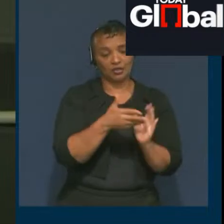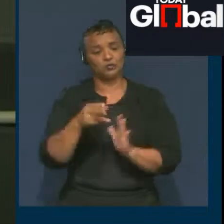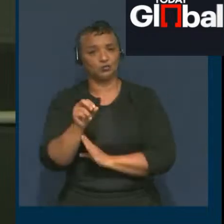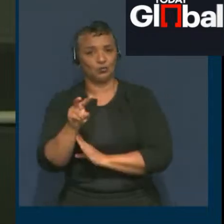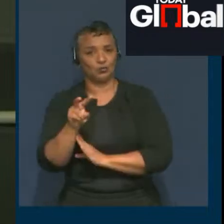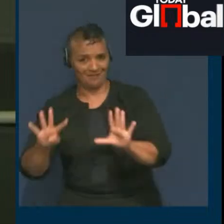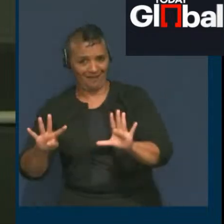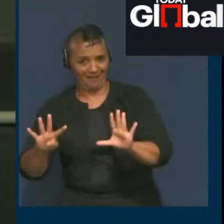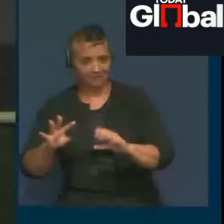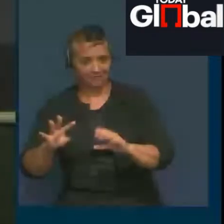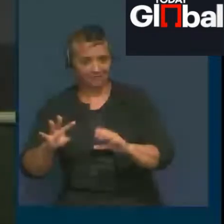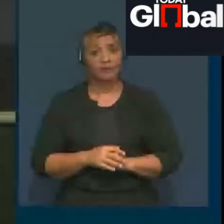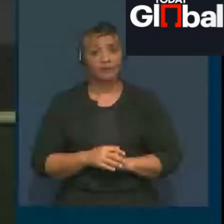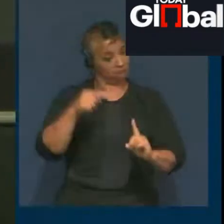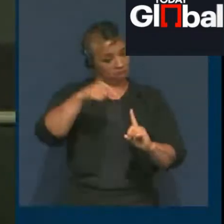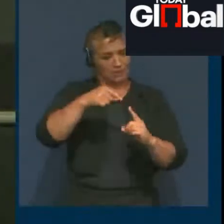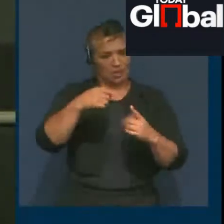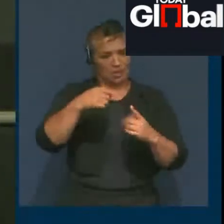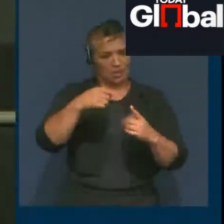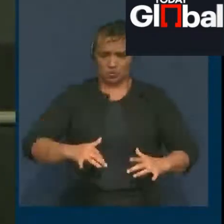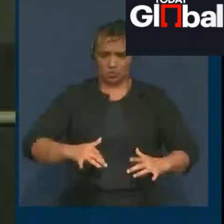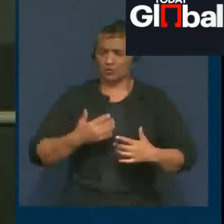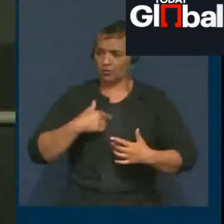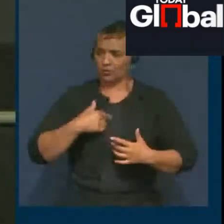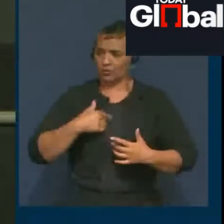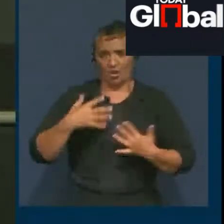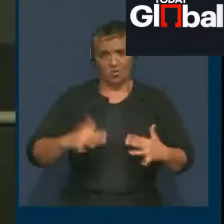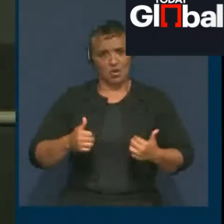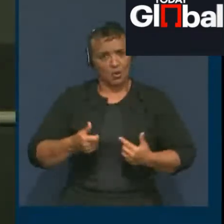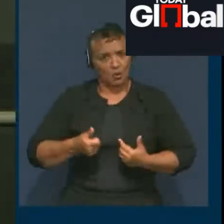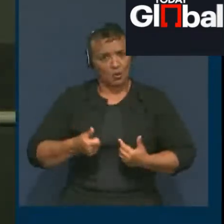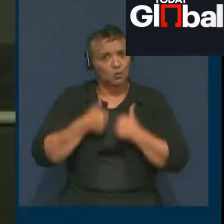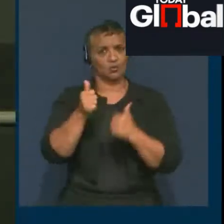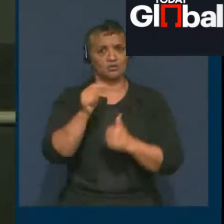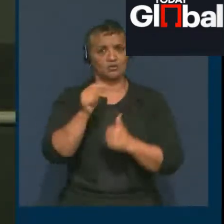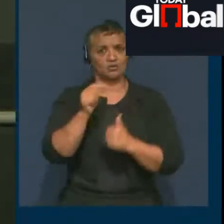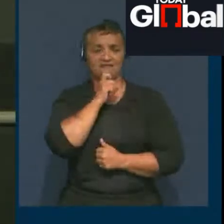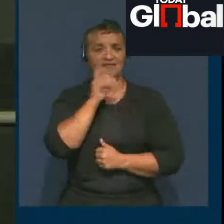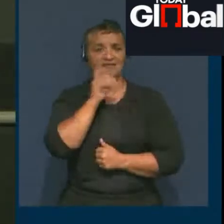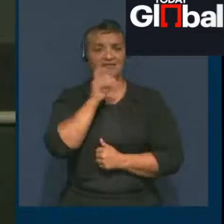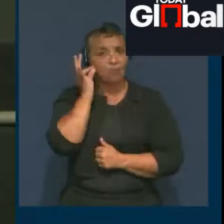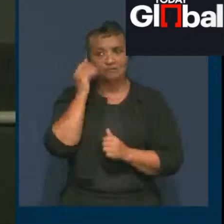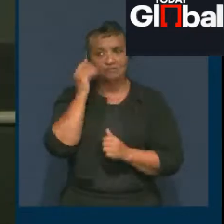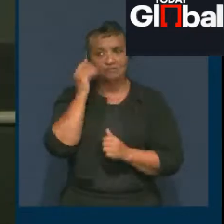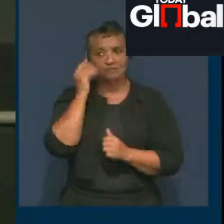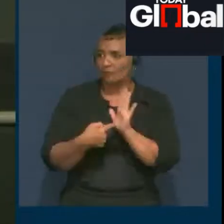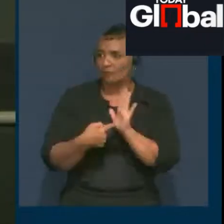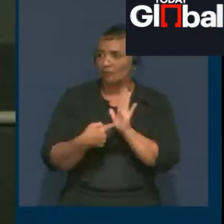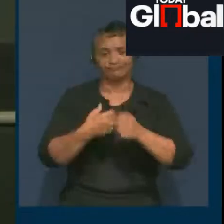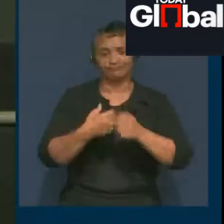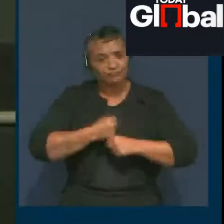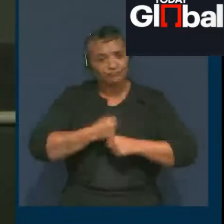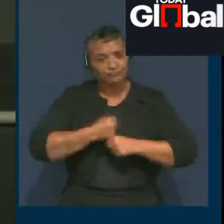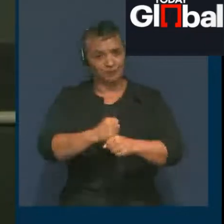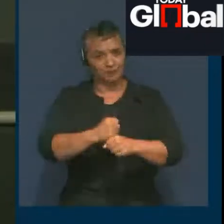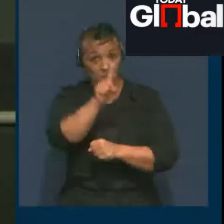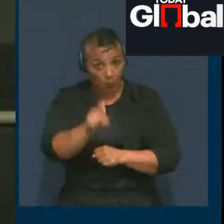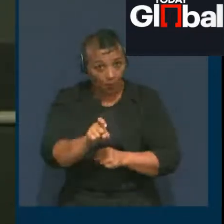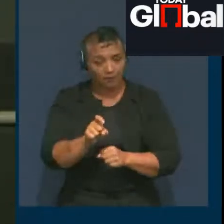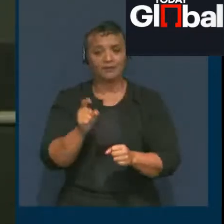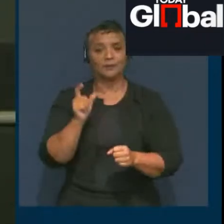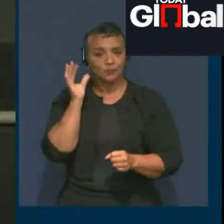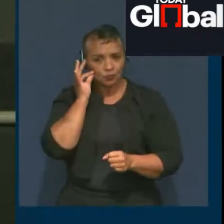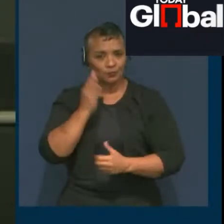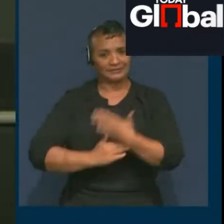contribution constituted a bright page in the presence of Qatari women in the UN system and international efforts to promote the rights of persons with disabilities